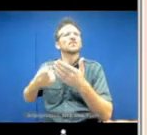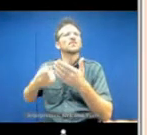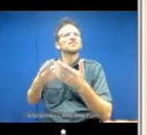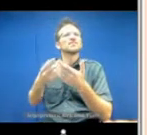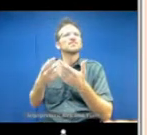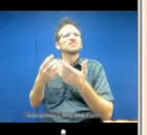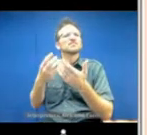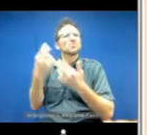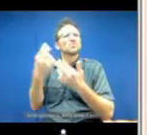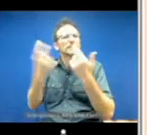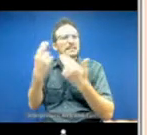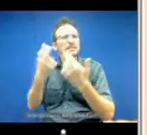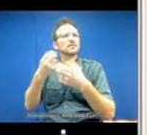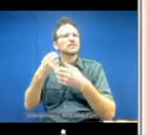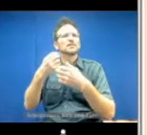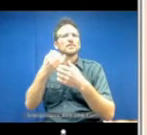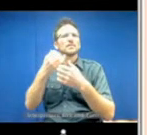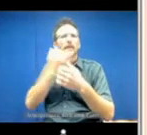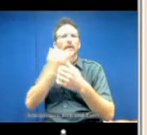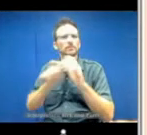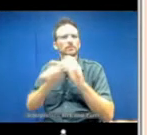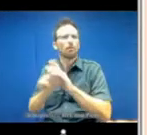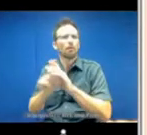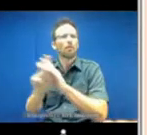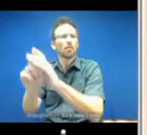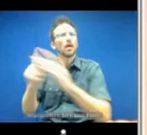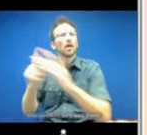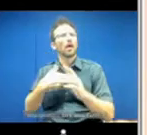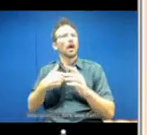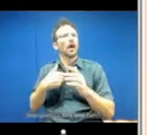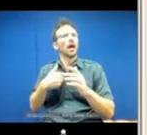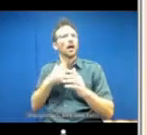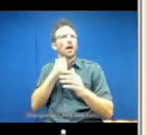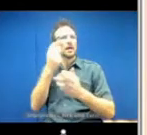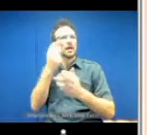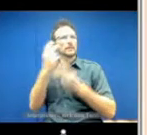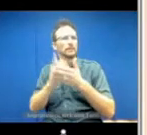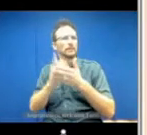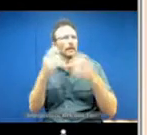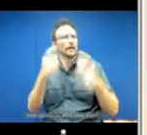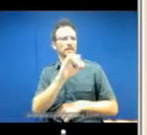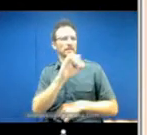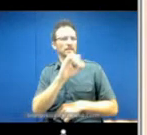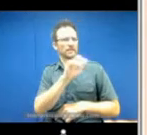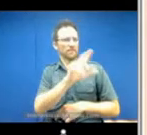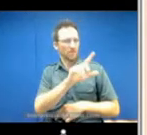they were made. Haven't seen that in the civil context, though, only seen it in the criminal context.